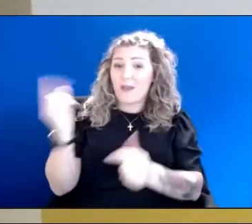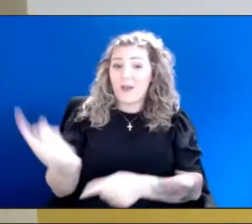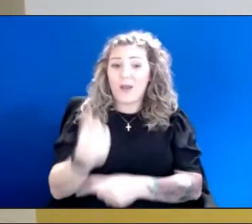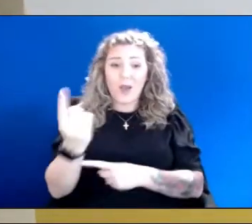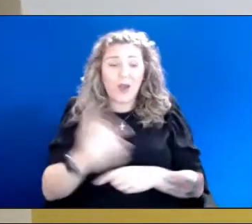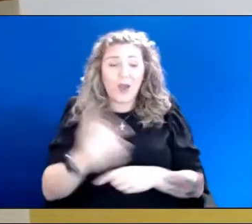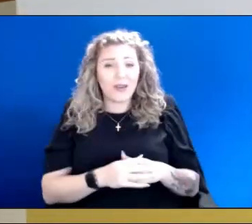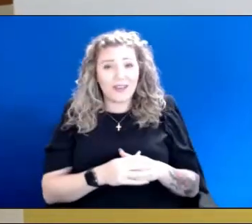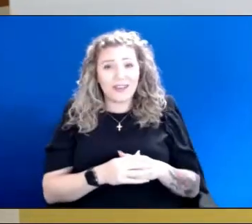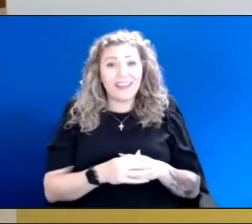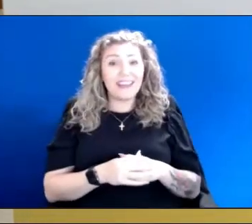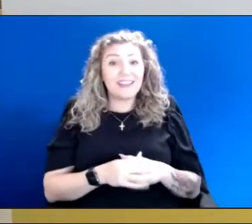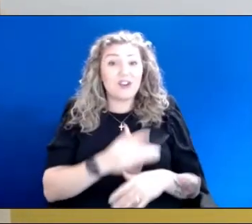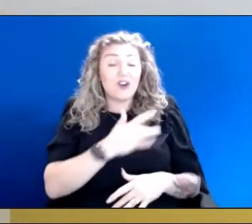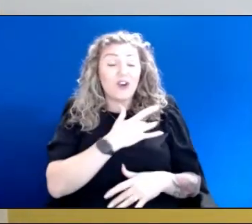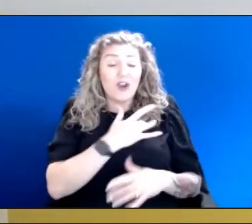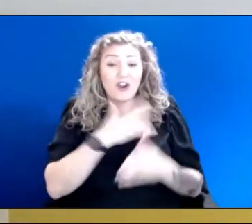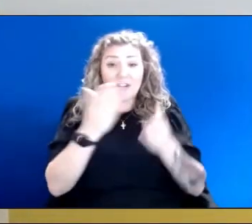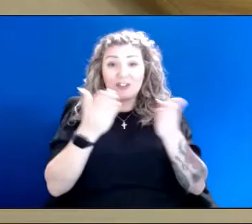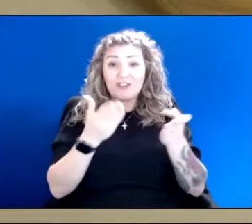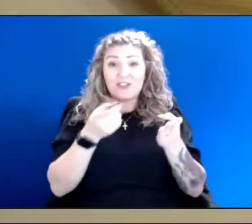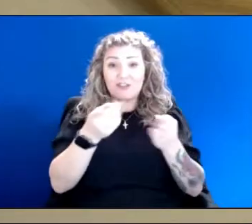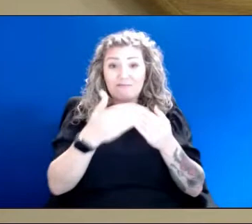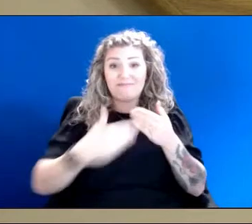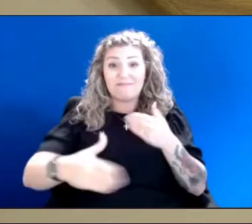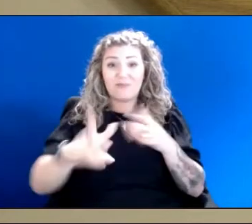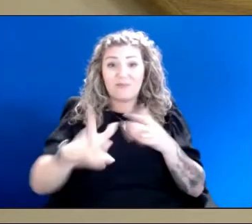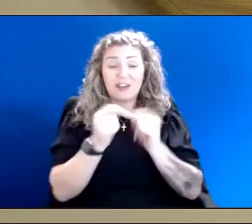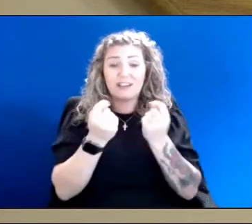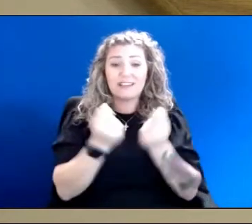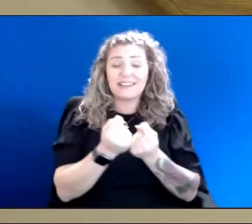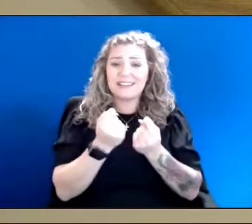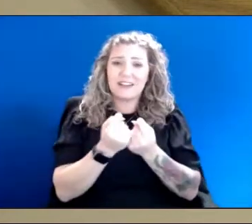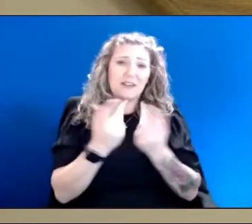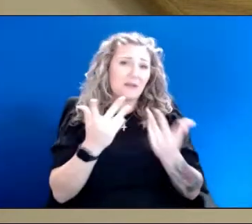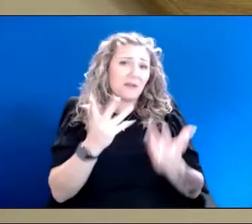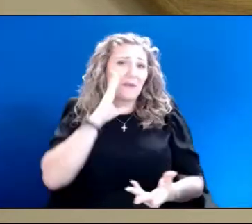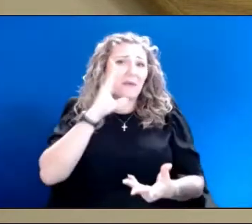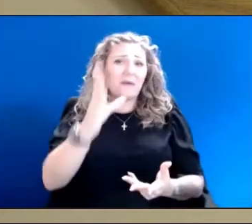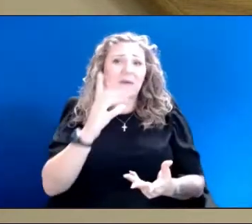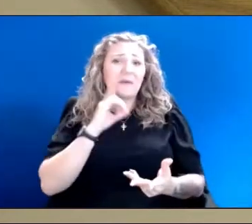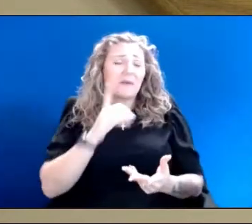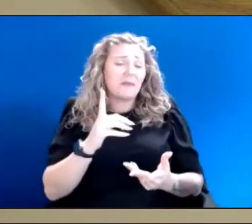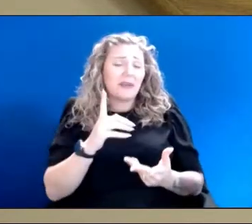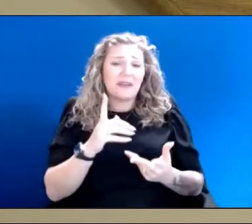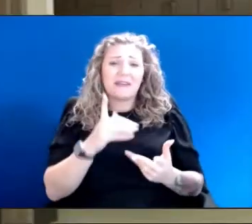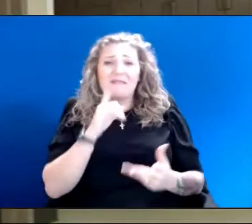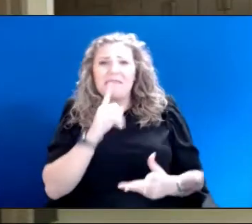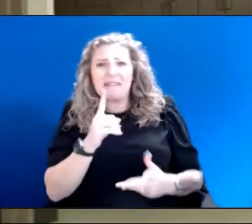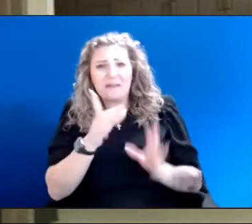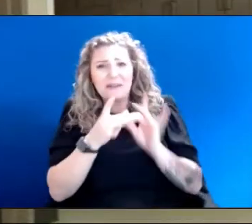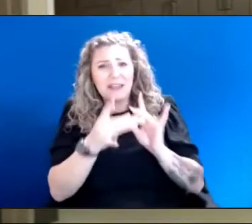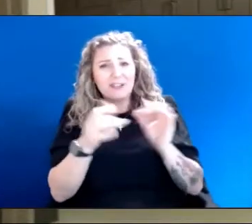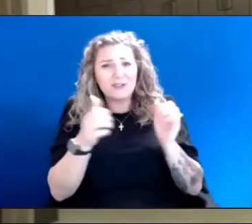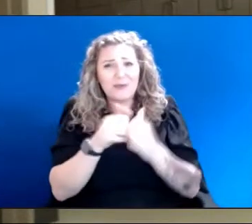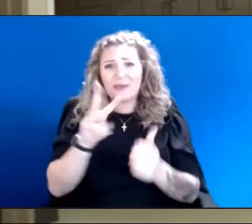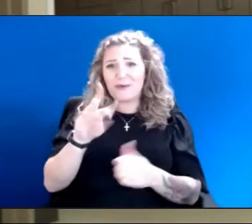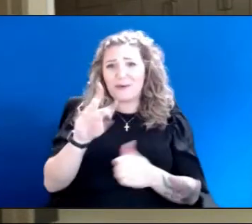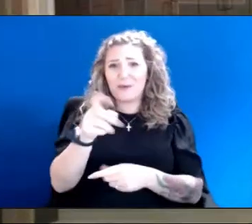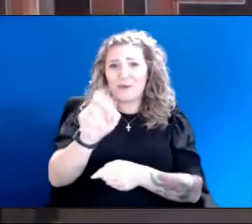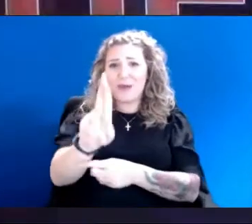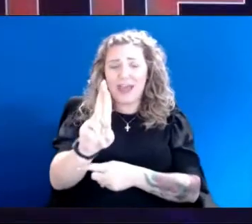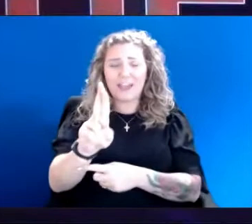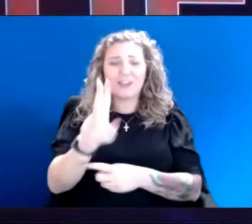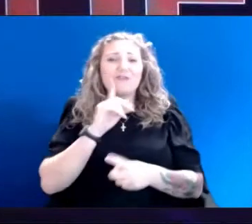Barbara MacArthur, says she and the rest of the team are just going to treasure this painting and their relationship really with the Wagner family till the end of